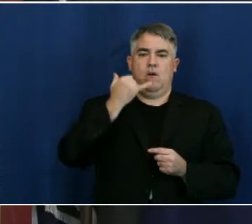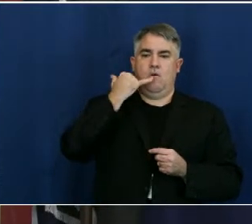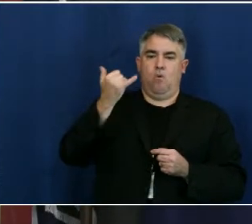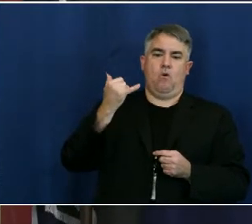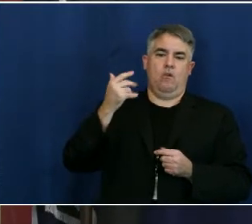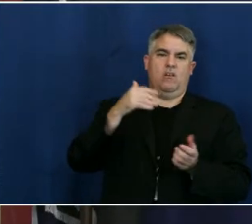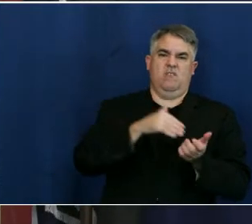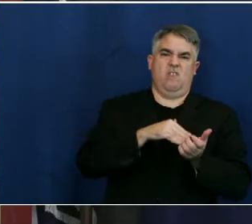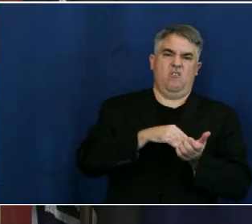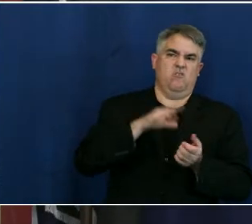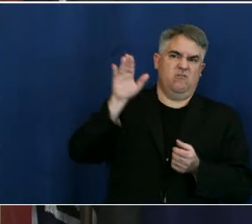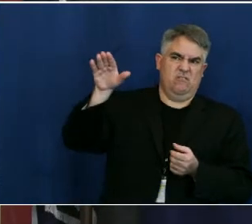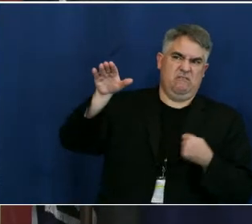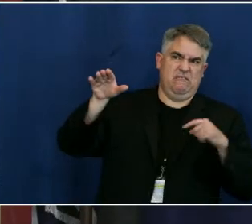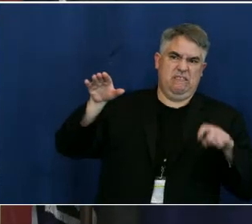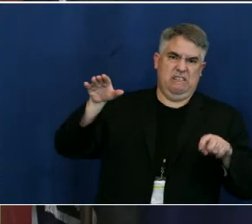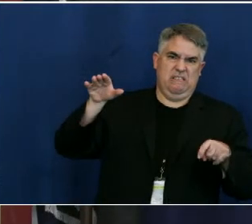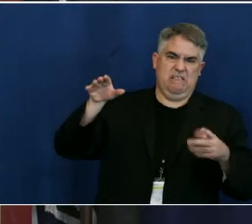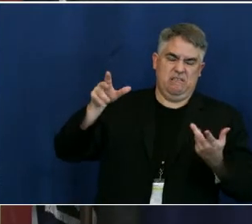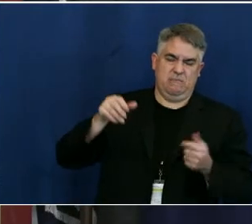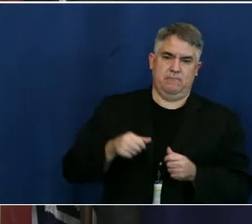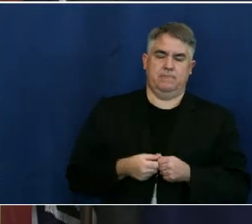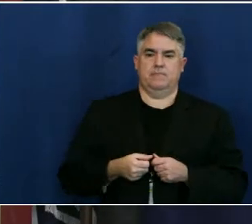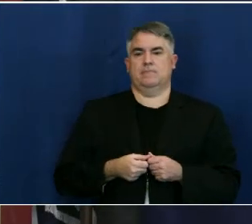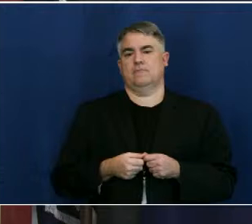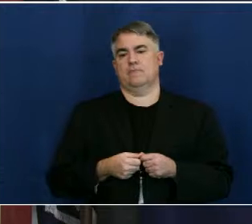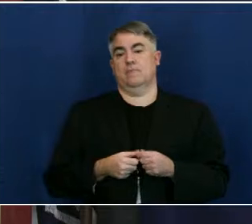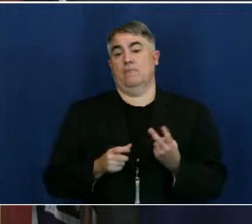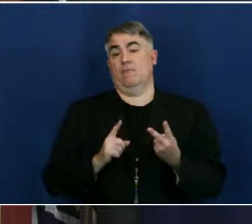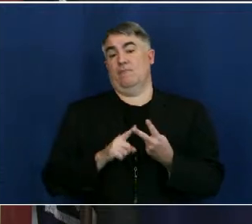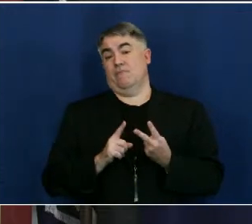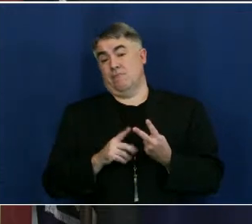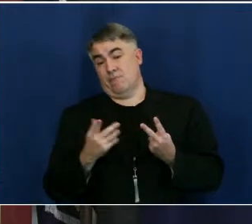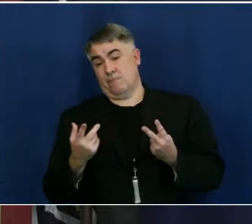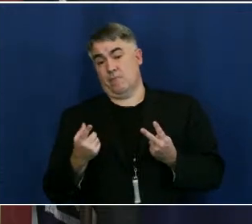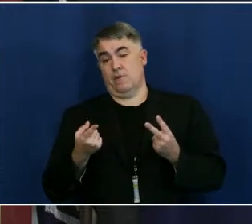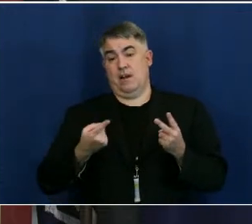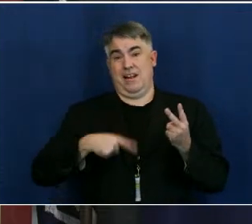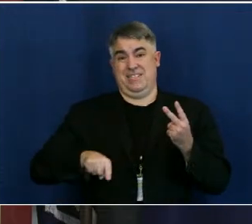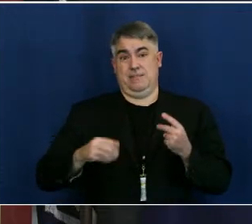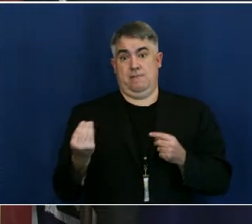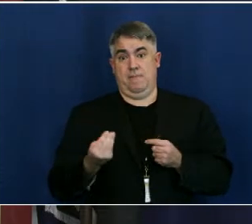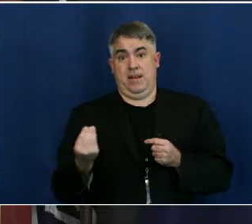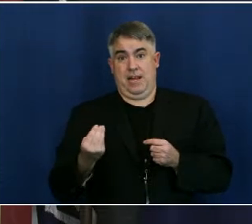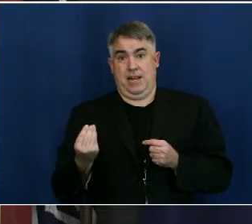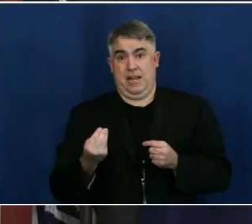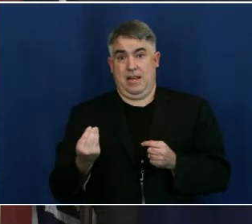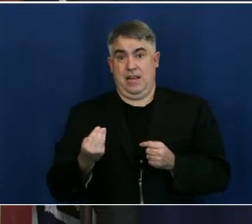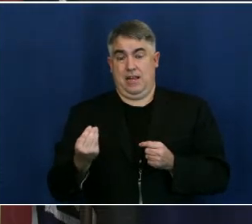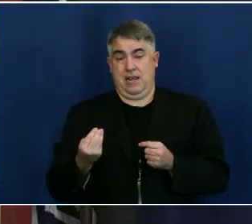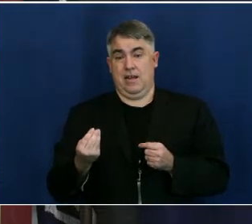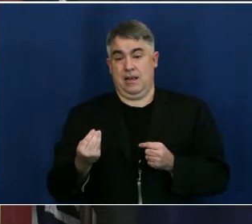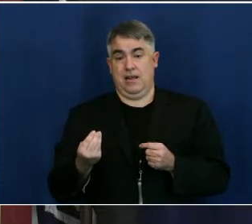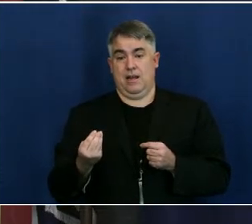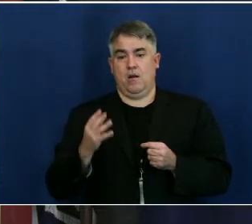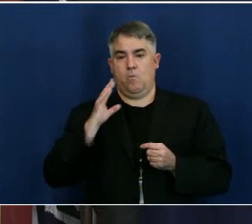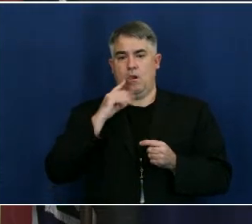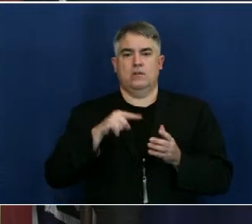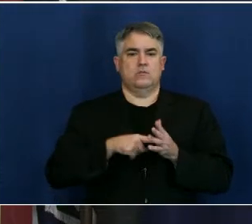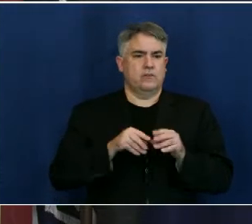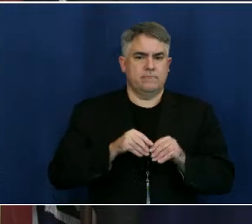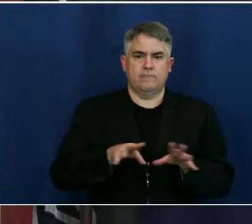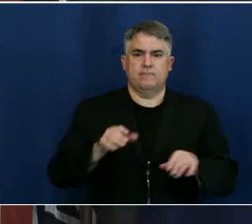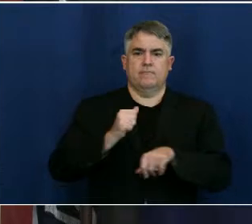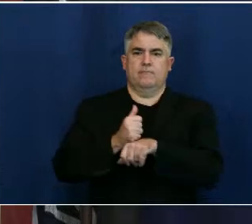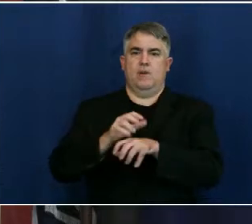for how they get there. And then we are going to begin on Monday taking kind of appointments for homebound